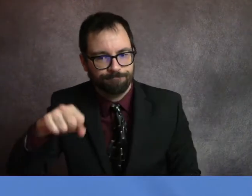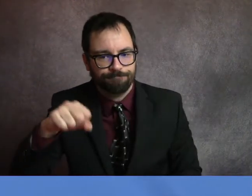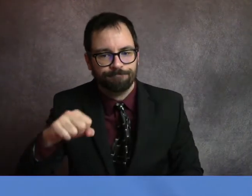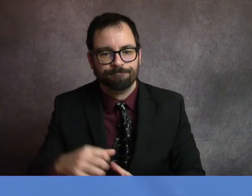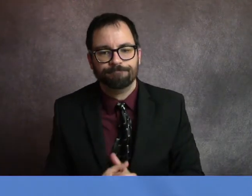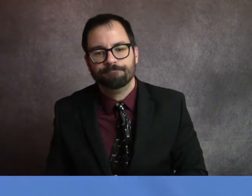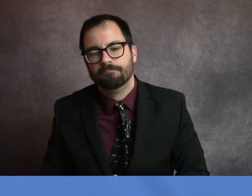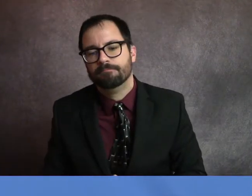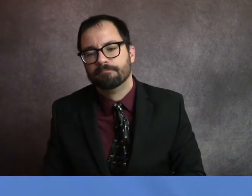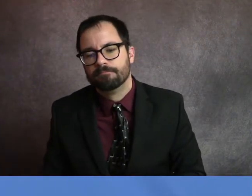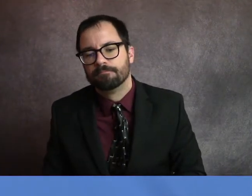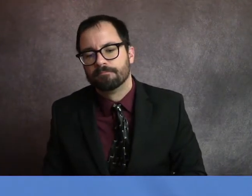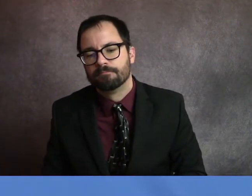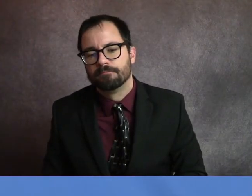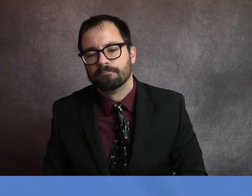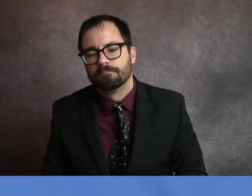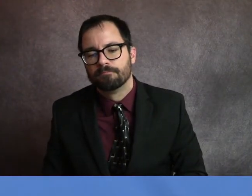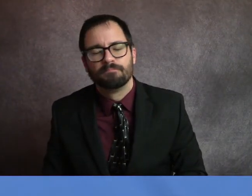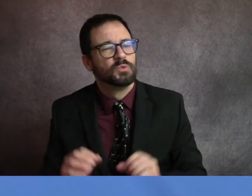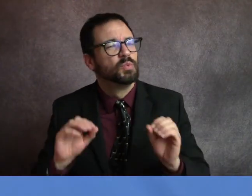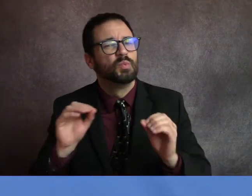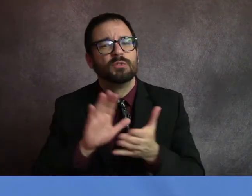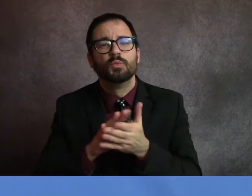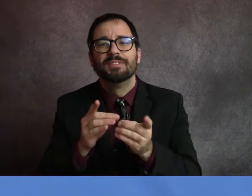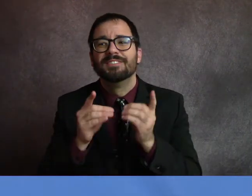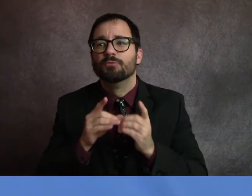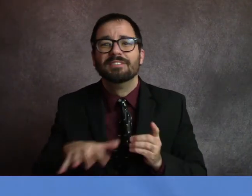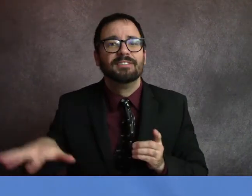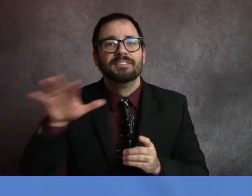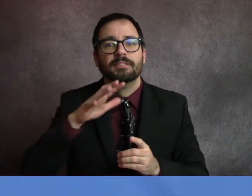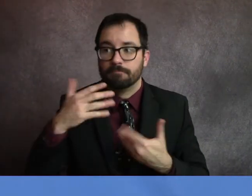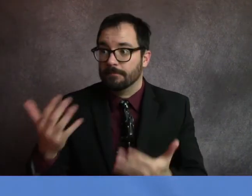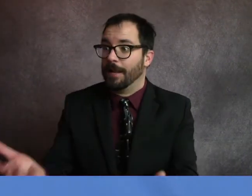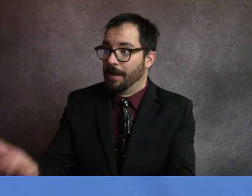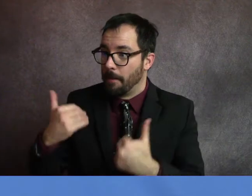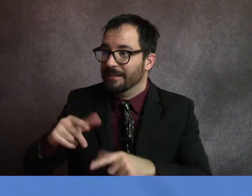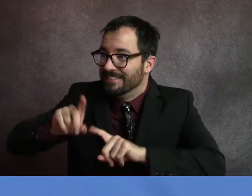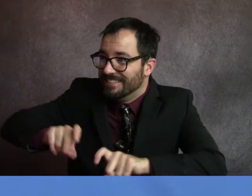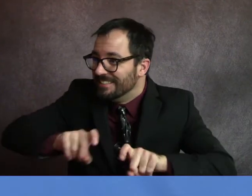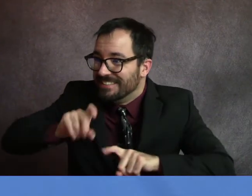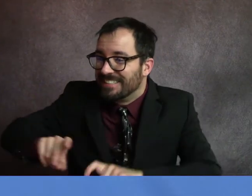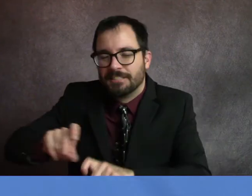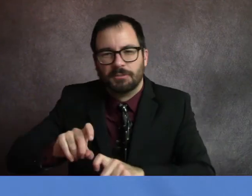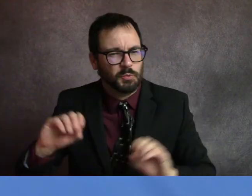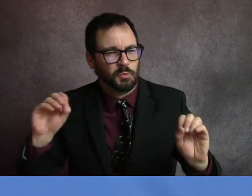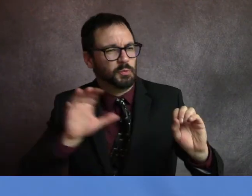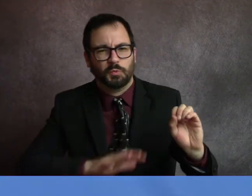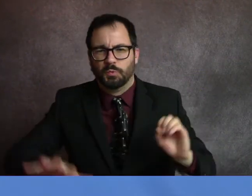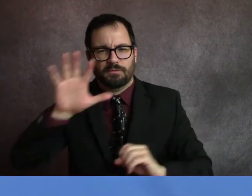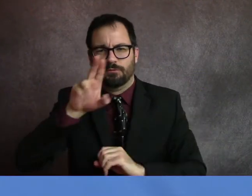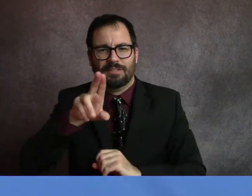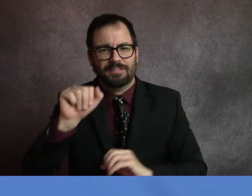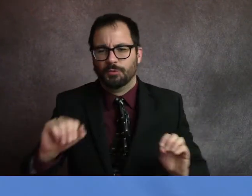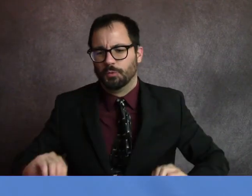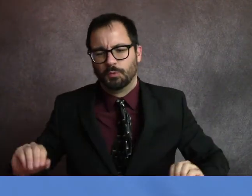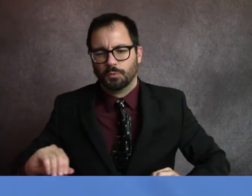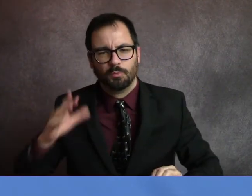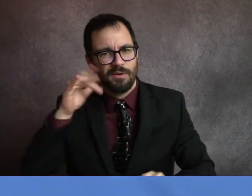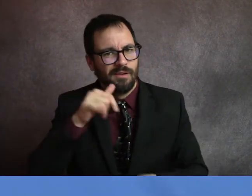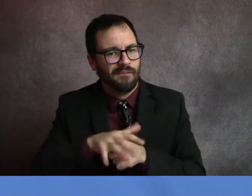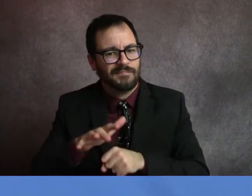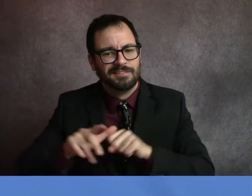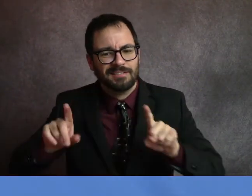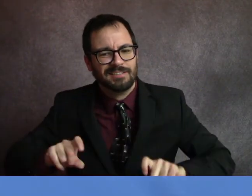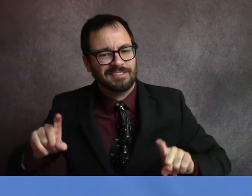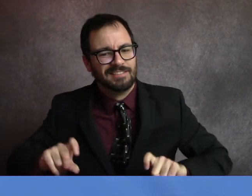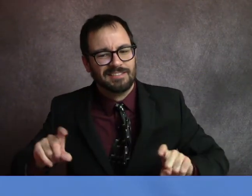right now. So what we're working on right now is a plan. How do we test it? There's no district in the country doing that because of the availability of tests. So we're working